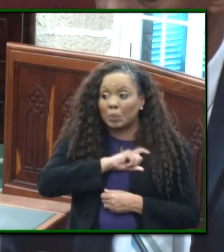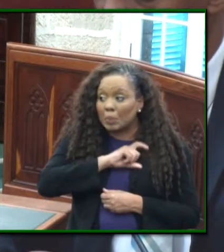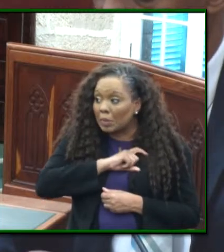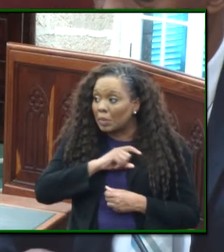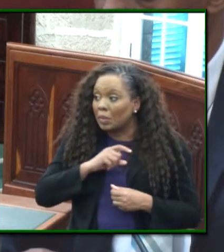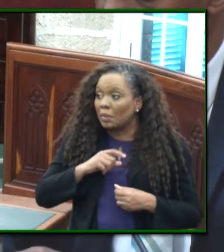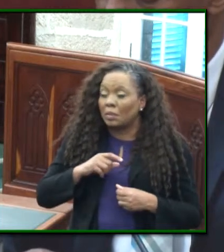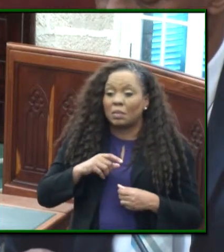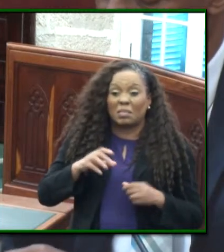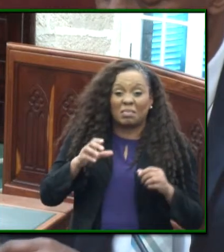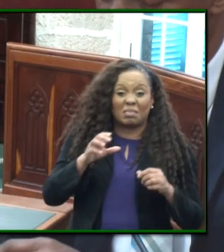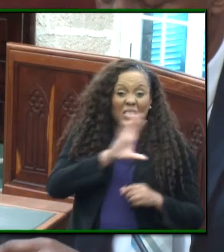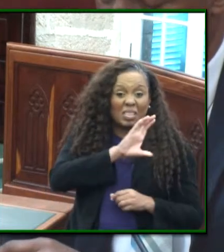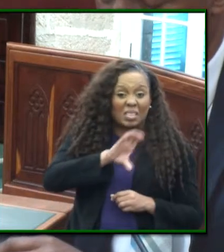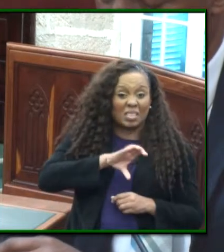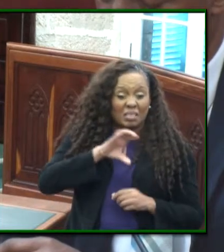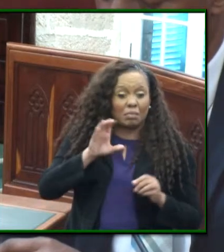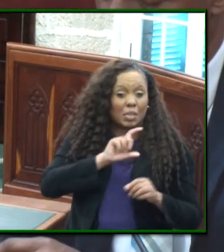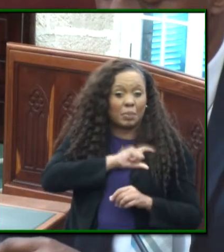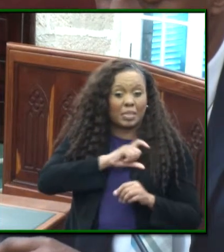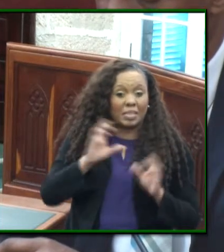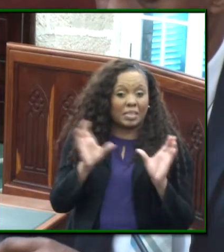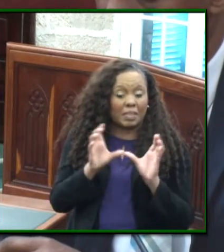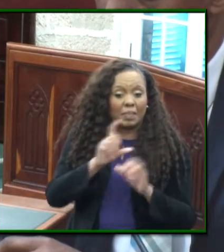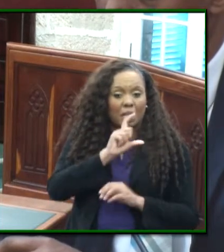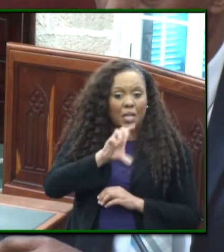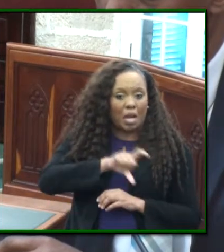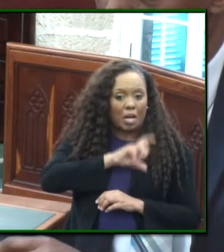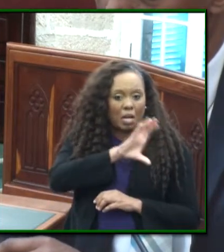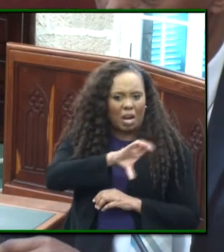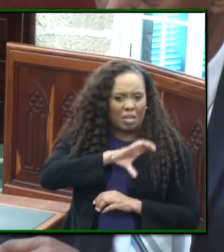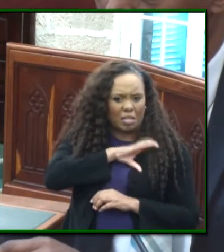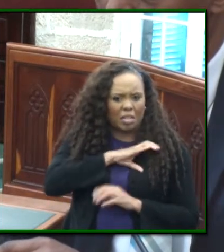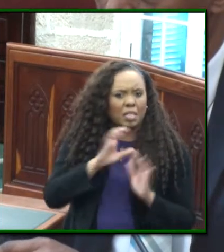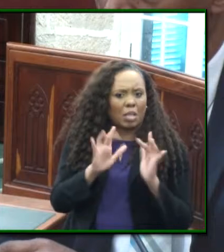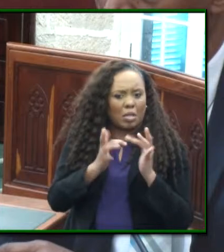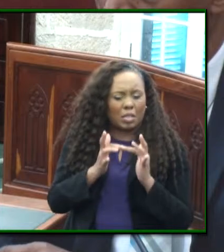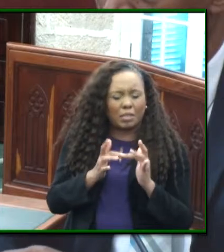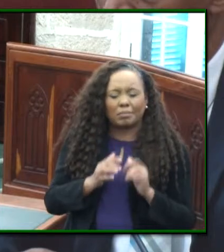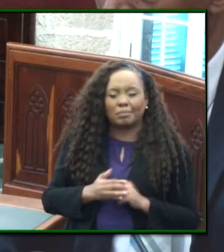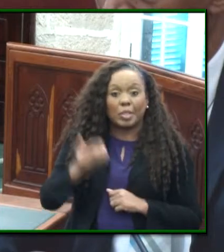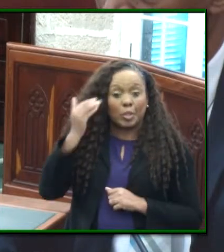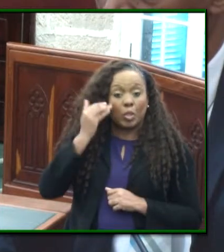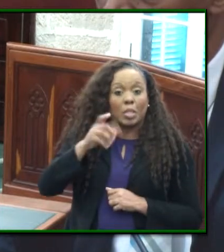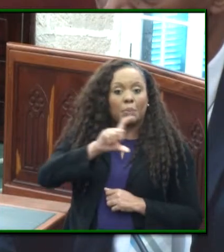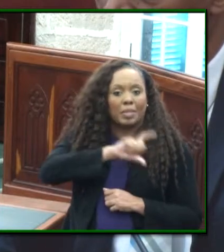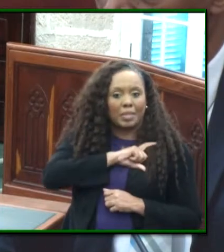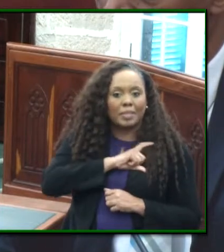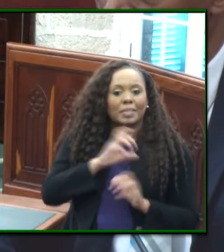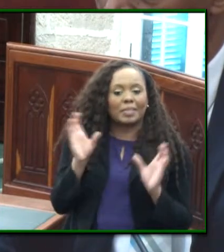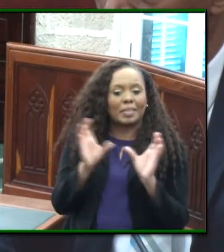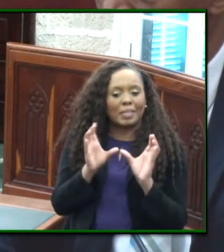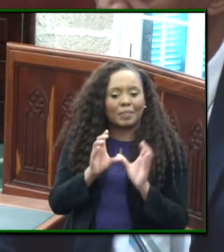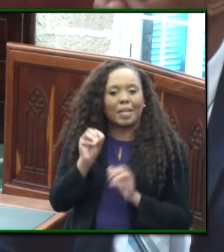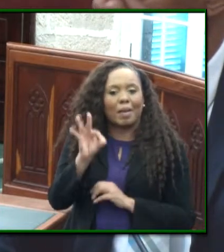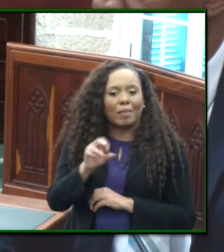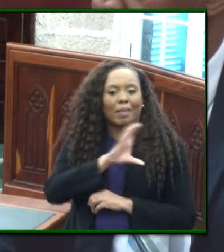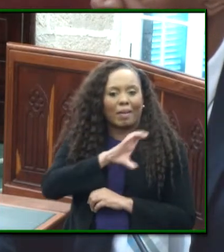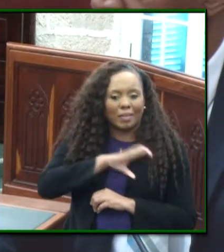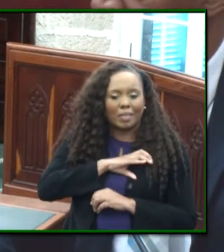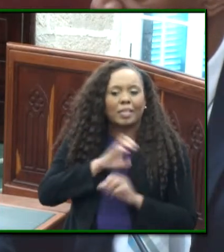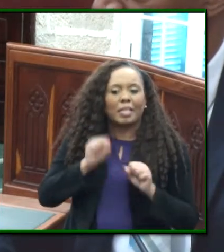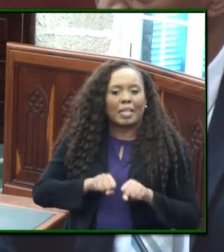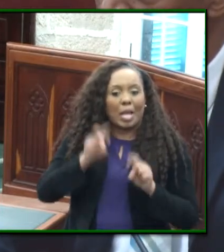character that used to be a manual process is now online. The challenge that we face, though, is that it's much easier